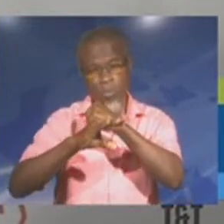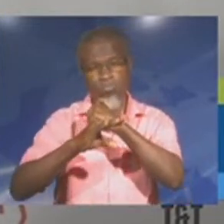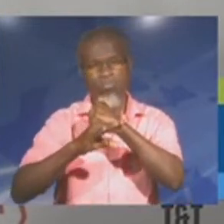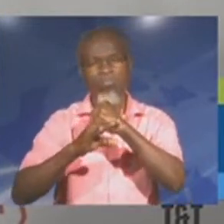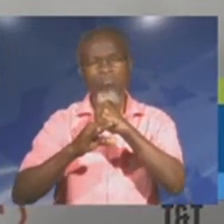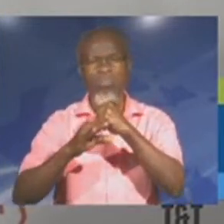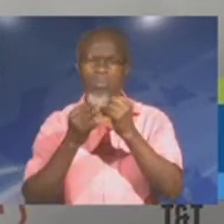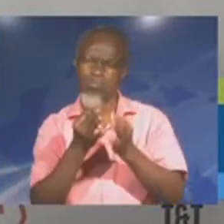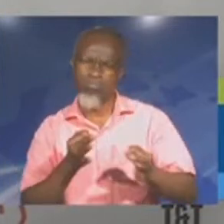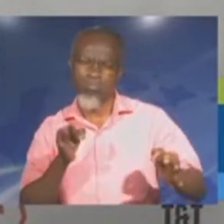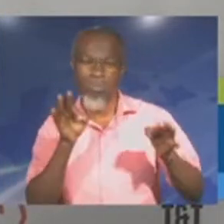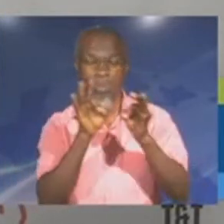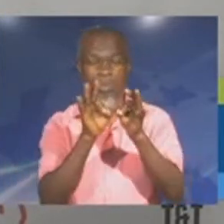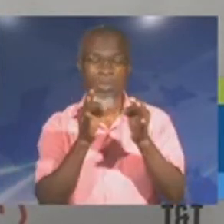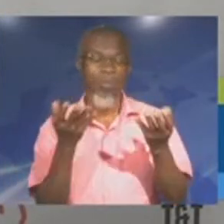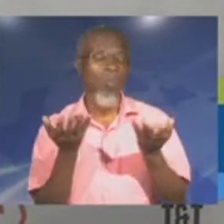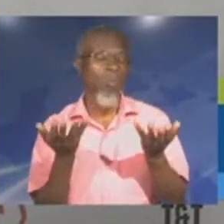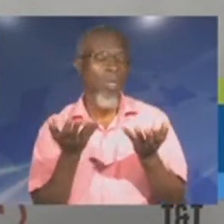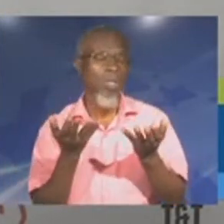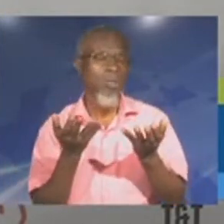Nurses Day 2022.